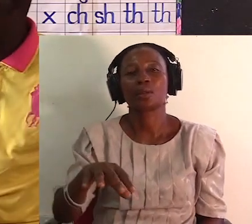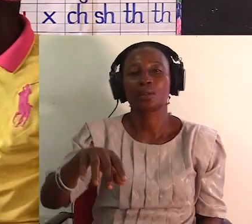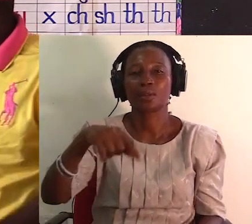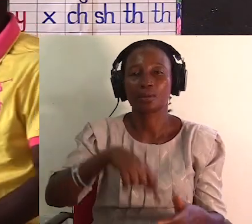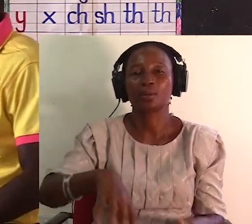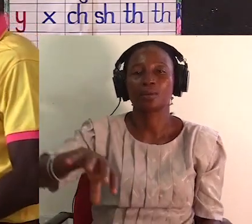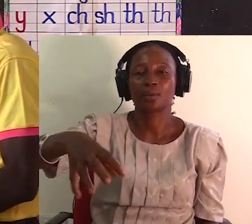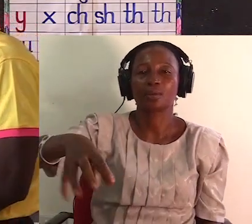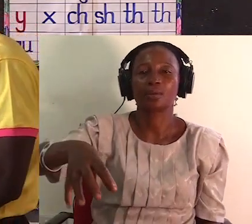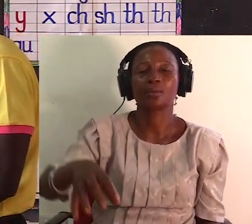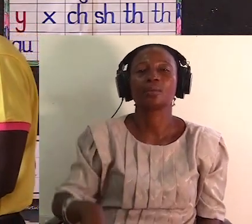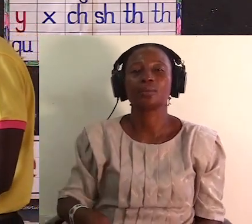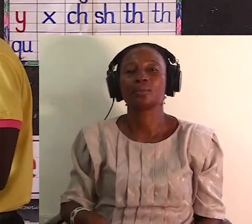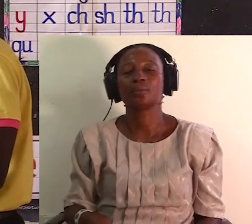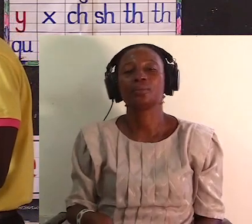tap.